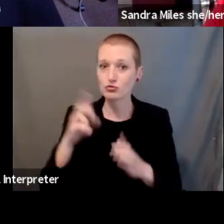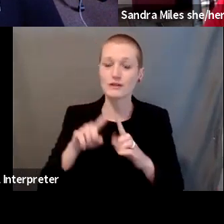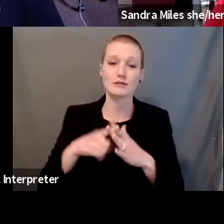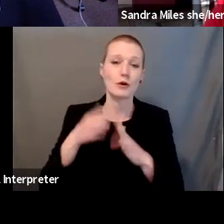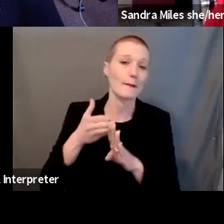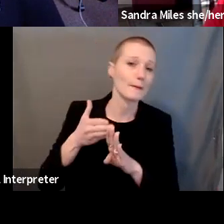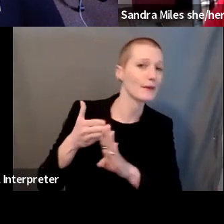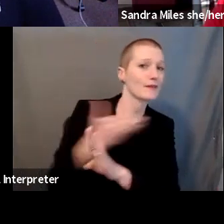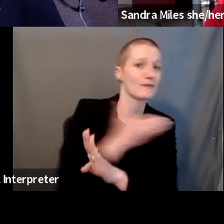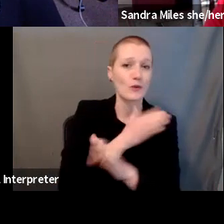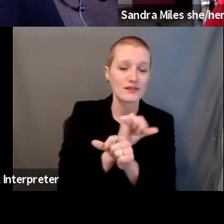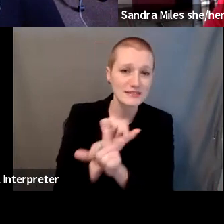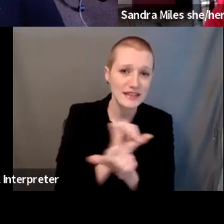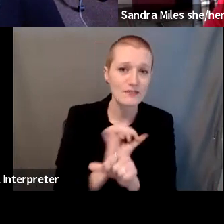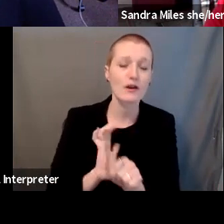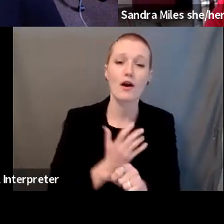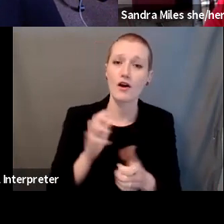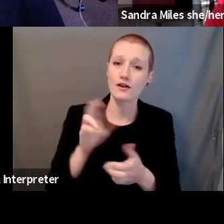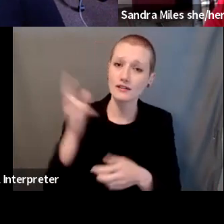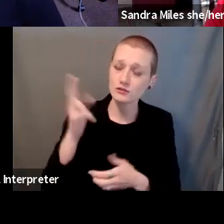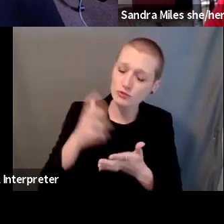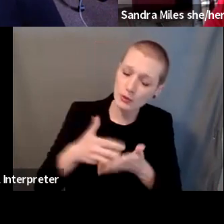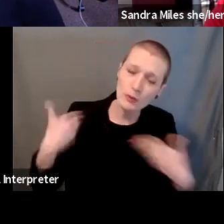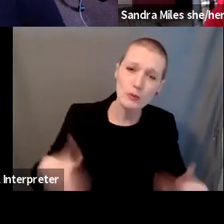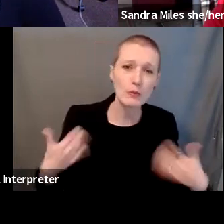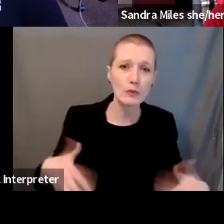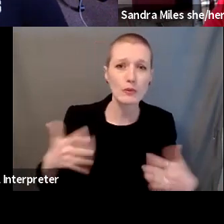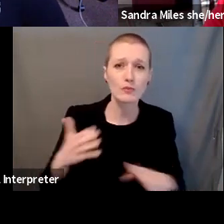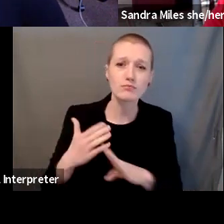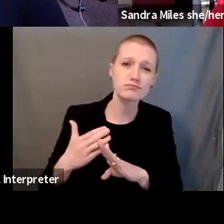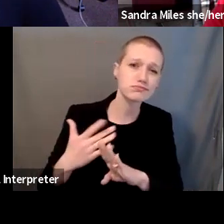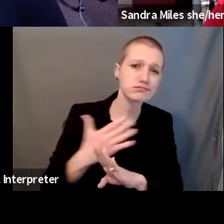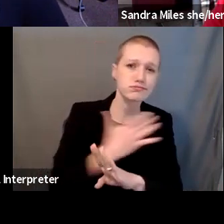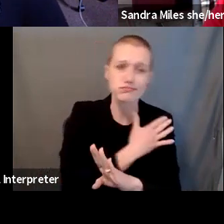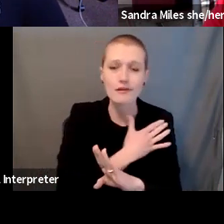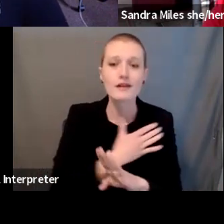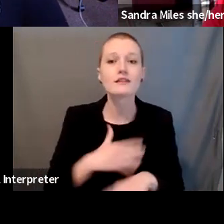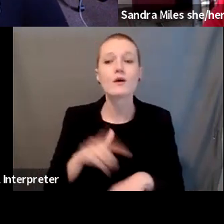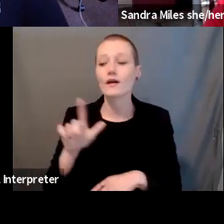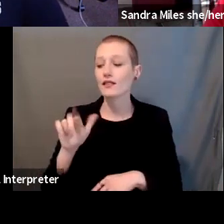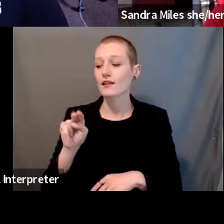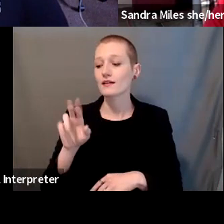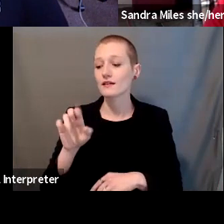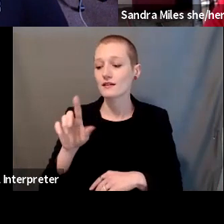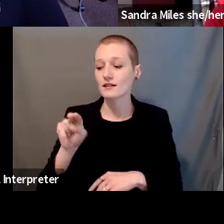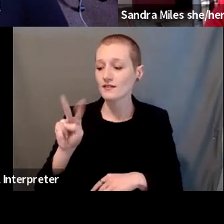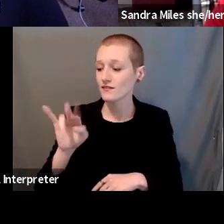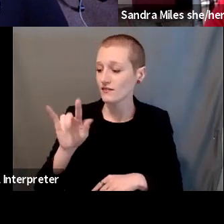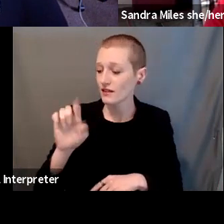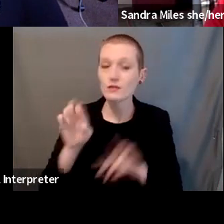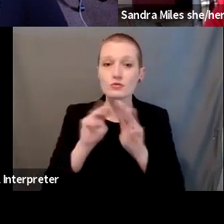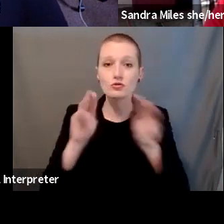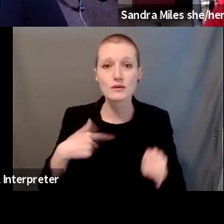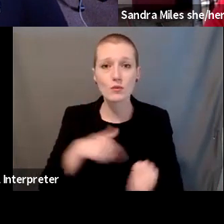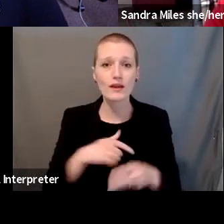back. So in the Lincolnville Museum, we start talking about our out of Africa story. We talk about the Moors who